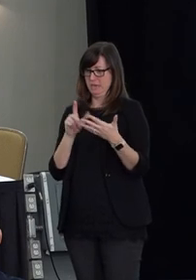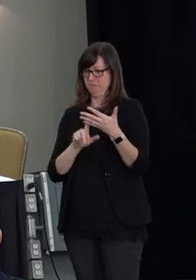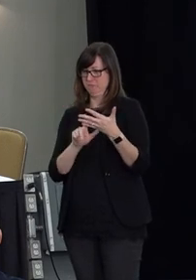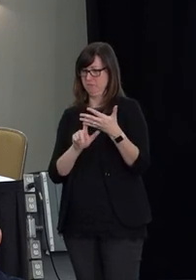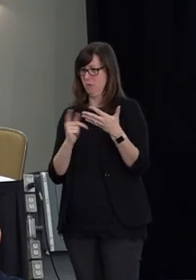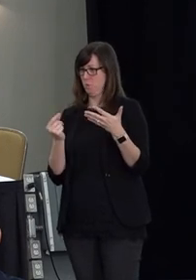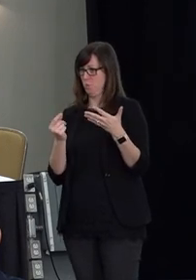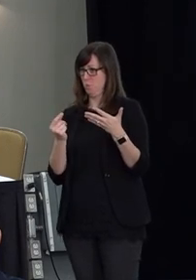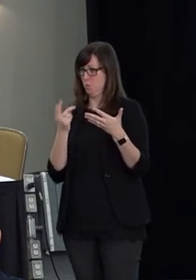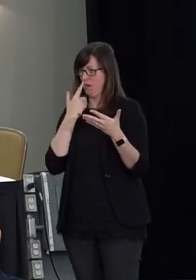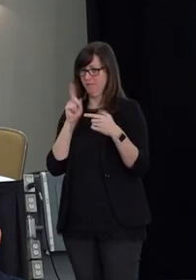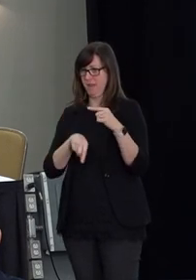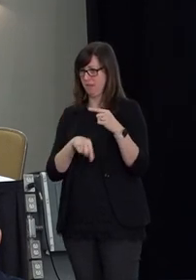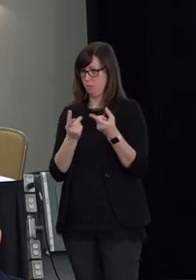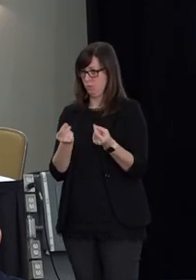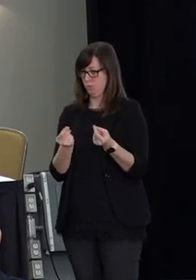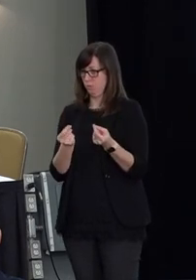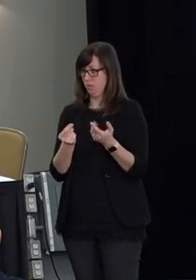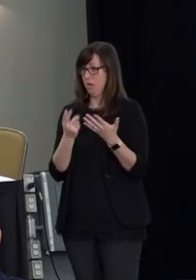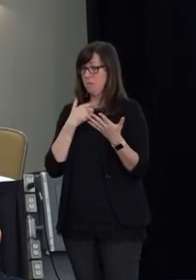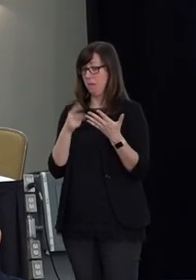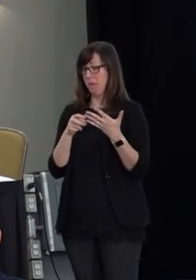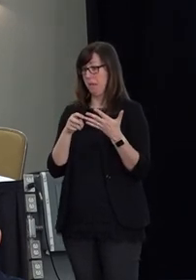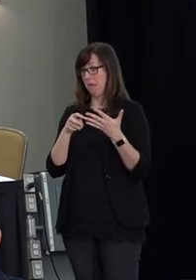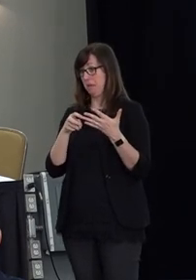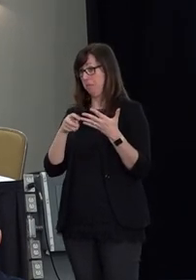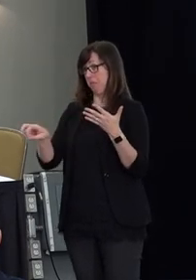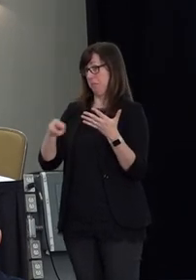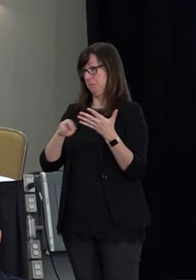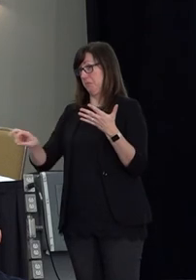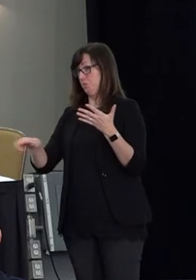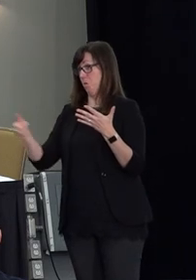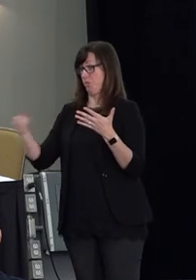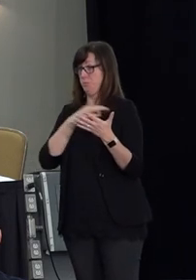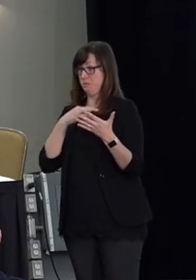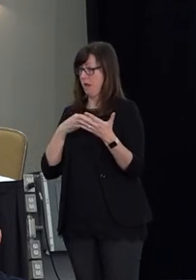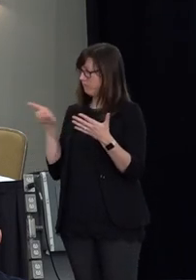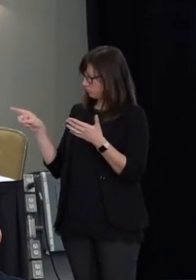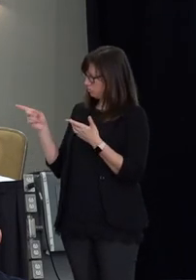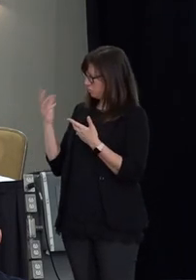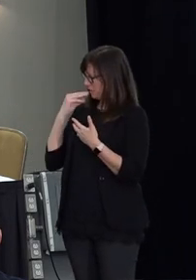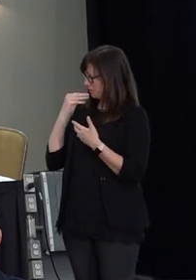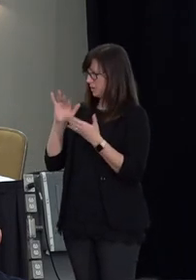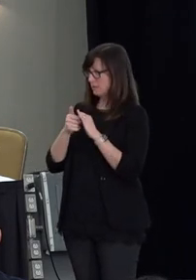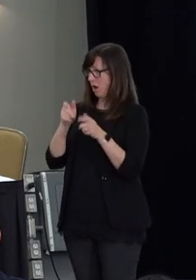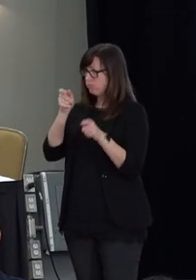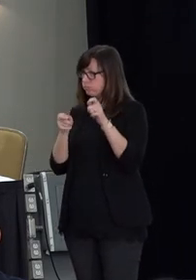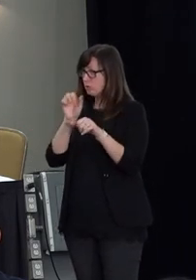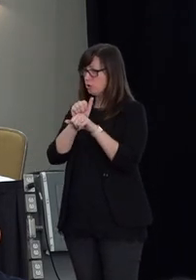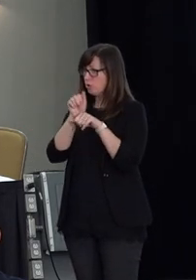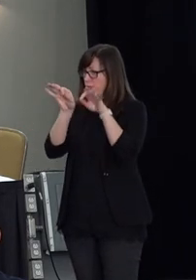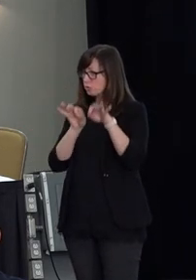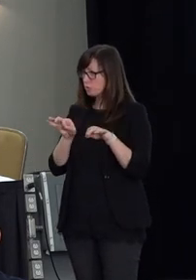aspects of it, and some of that work could be done by somebody else. So I'm just wondering if you've had any experience with that, and if it can